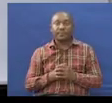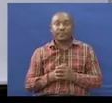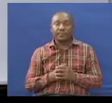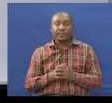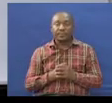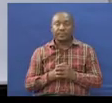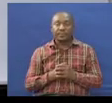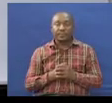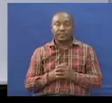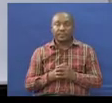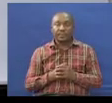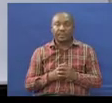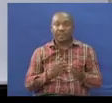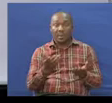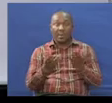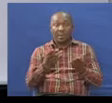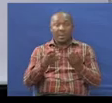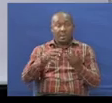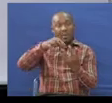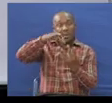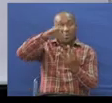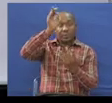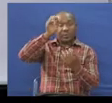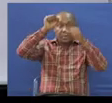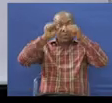You have two terms there. Either one of them should be 0